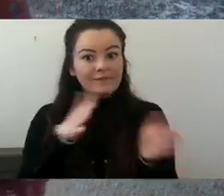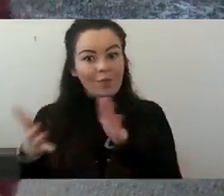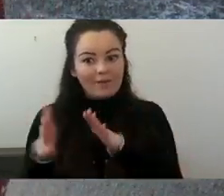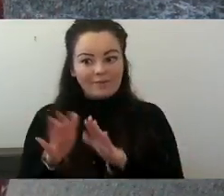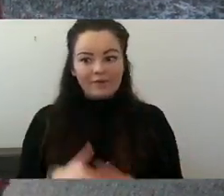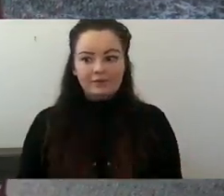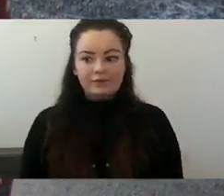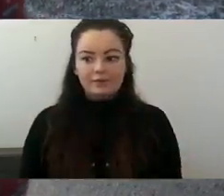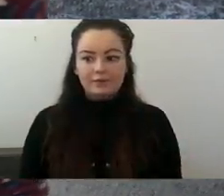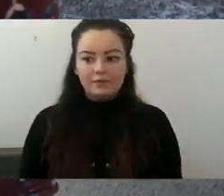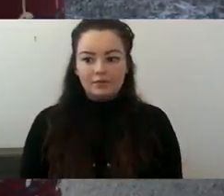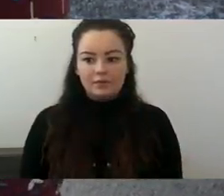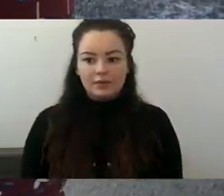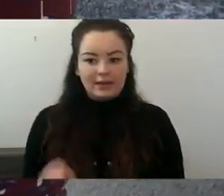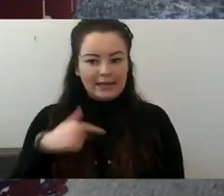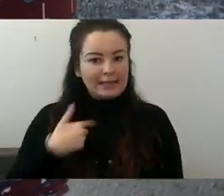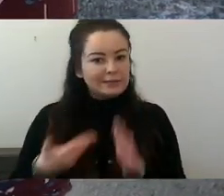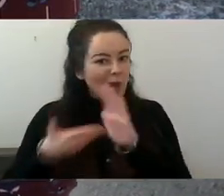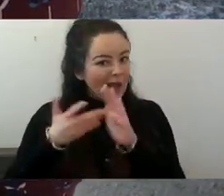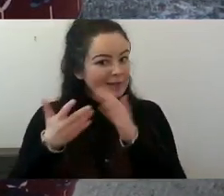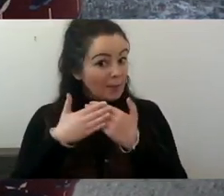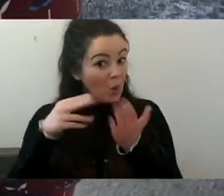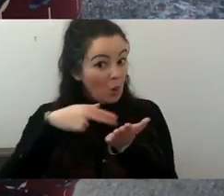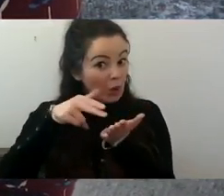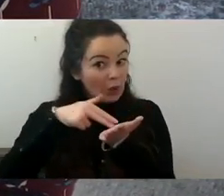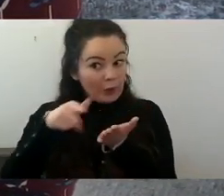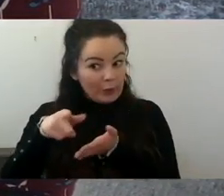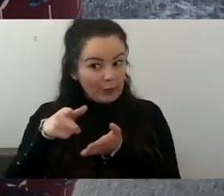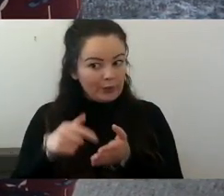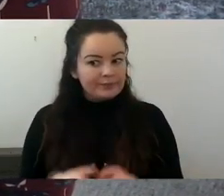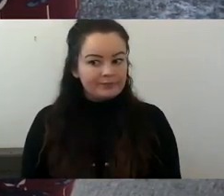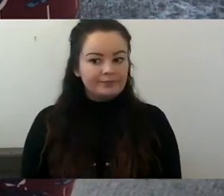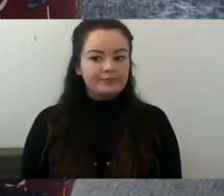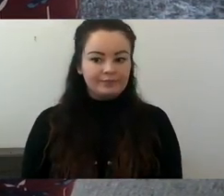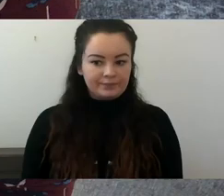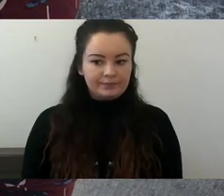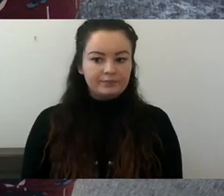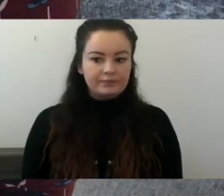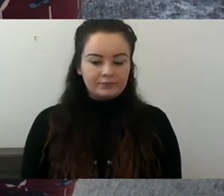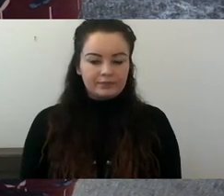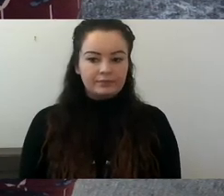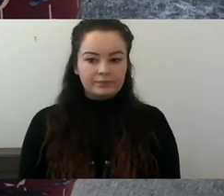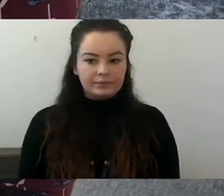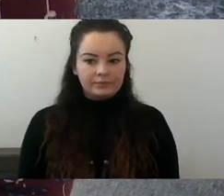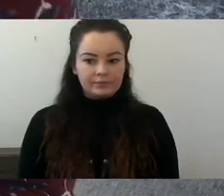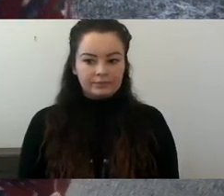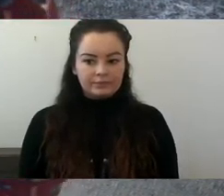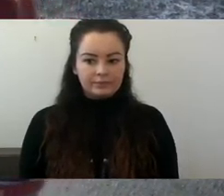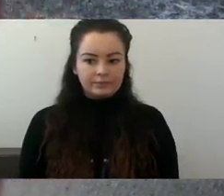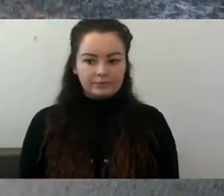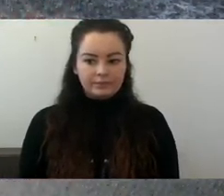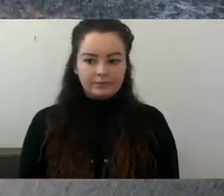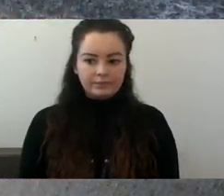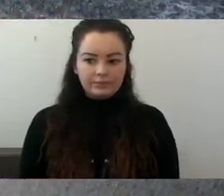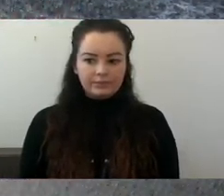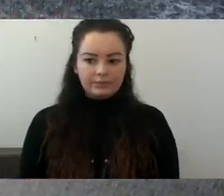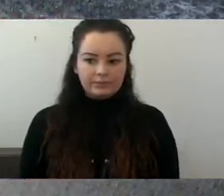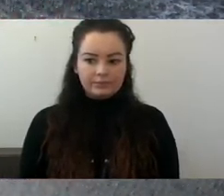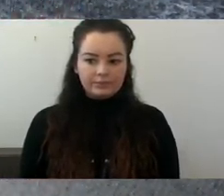it's not going to fall off. I think I've got some areas that need a bit more glue, so you can put a bit more glue down.